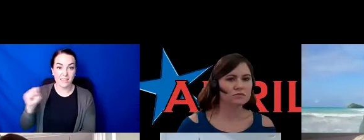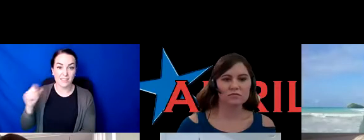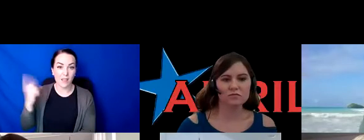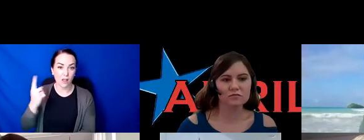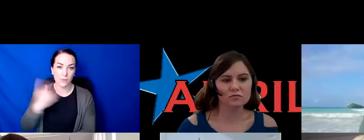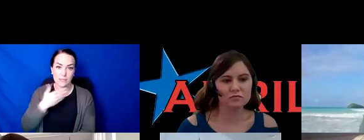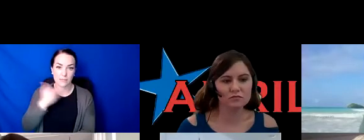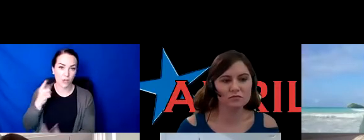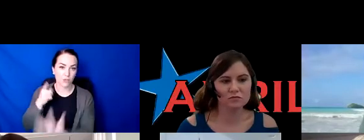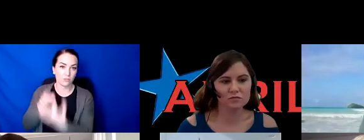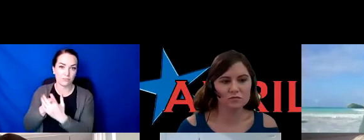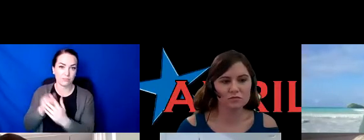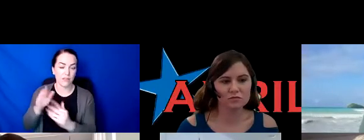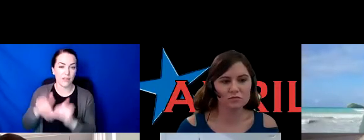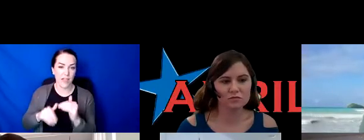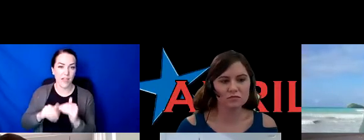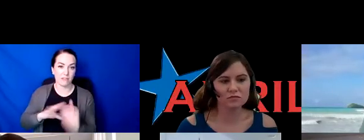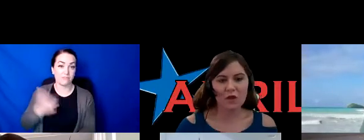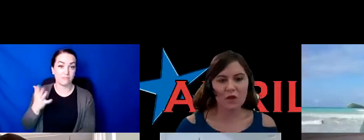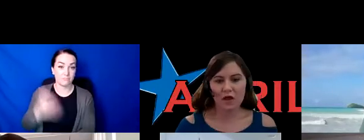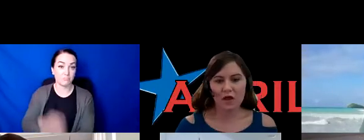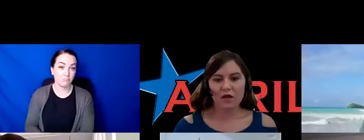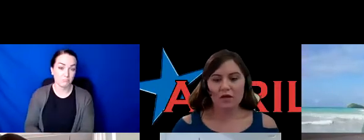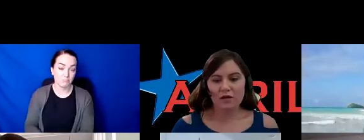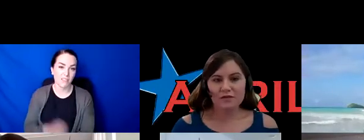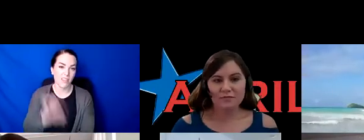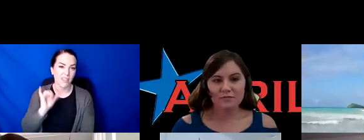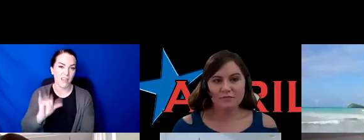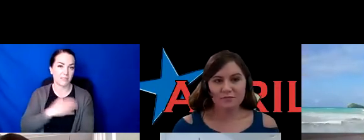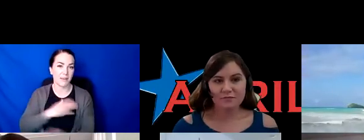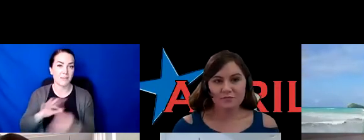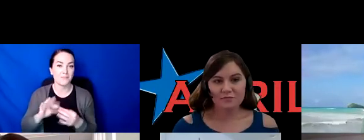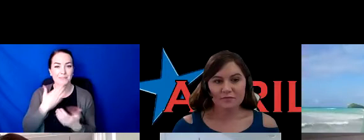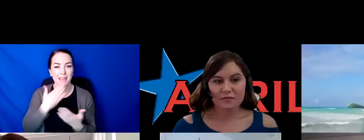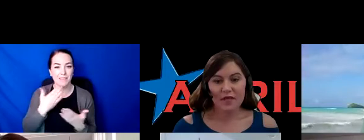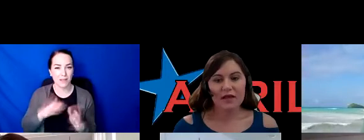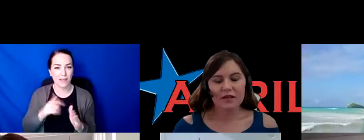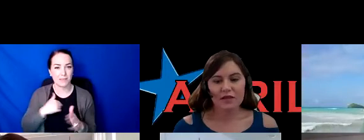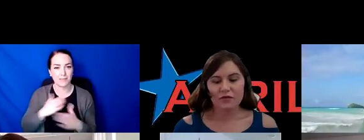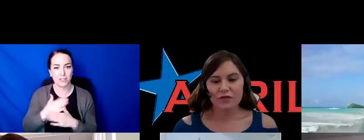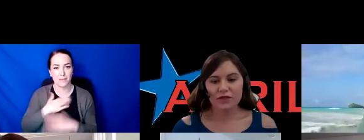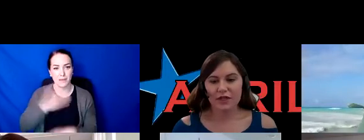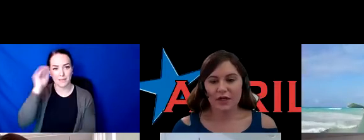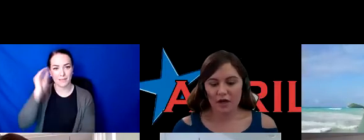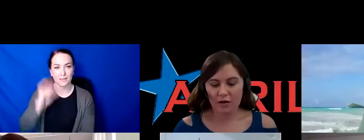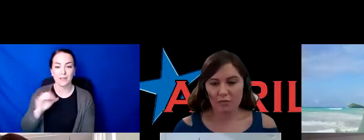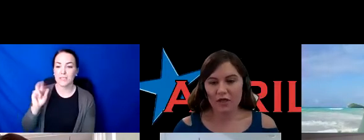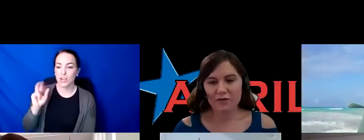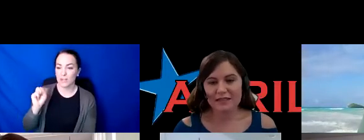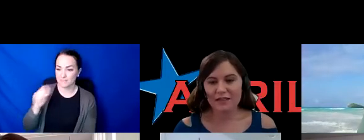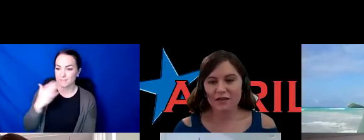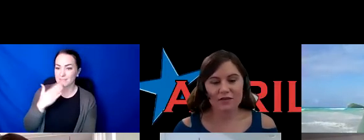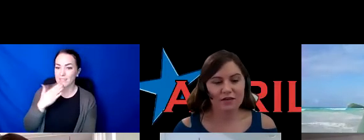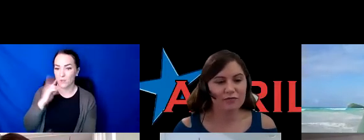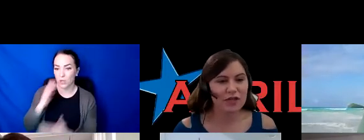farther than anything else. And that's just all I want to say. And thank you for that opportunity. Yeah, thank you for sharing. So